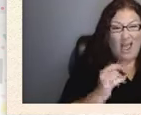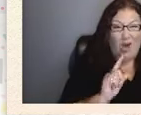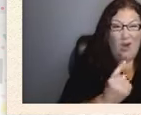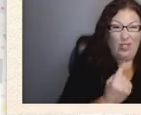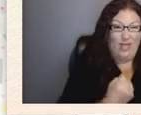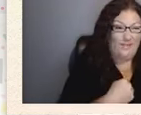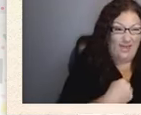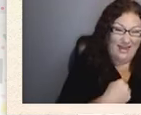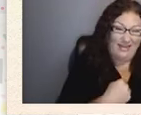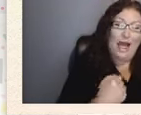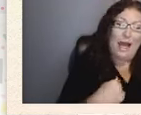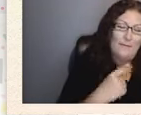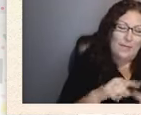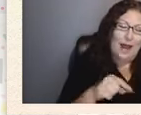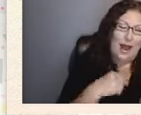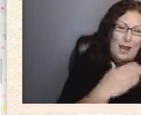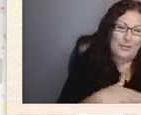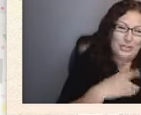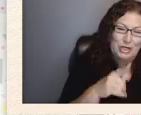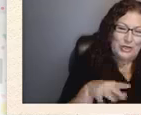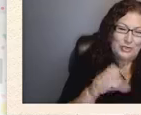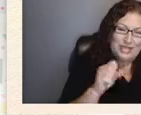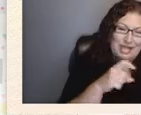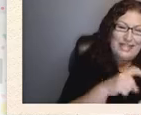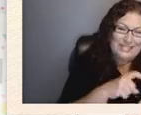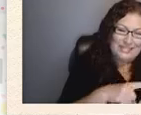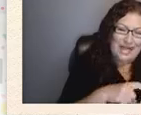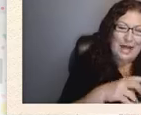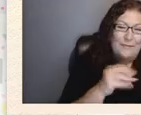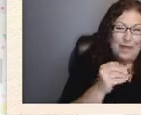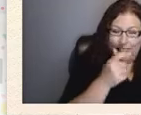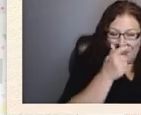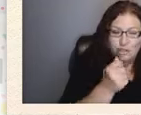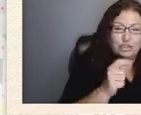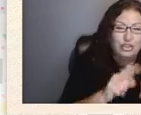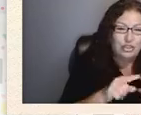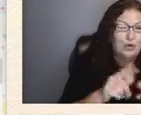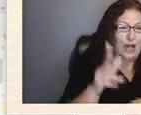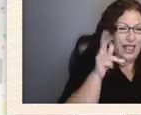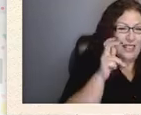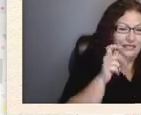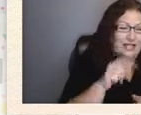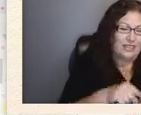you taking the time and having the interest to listen to this presentation.